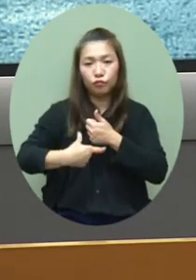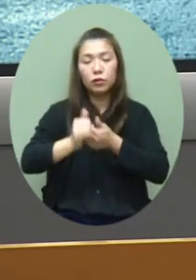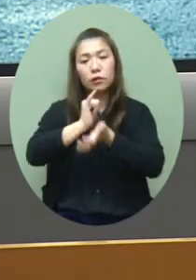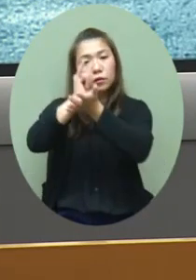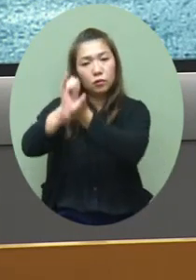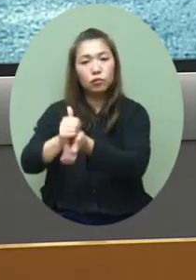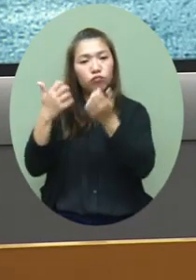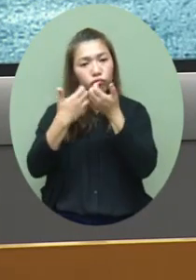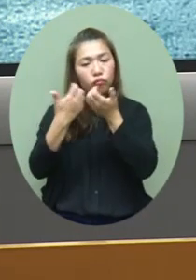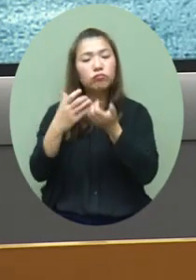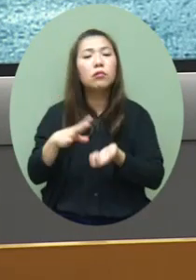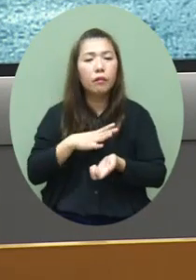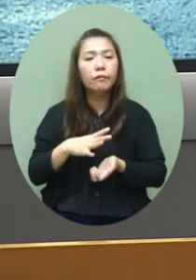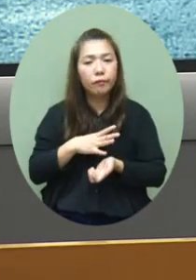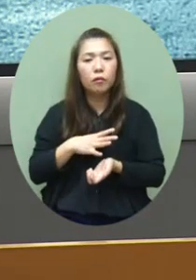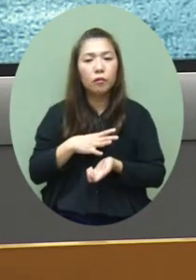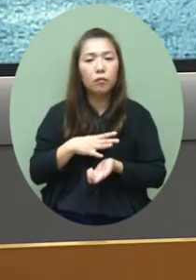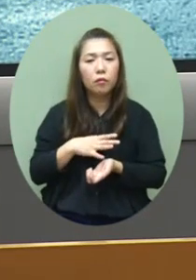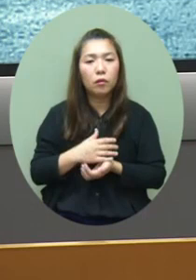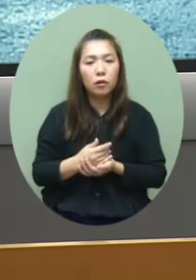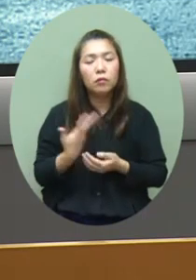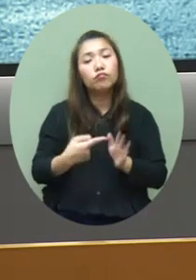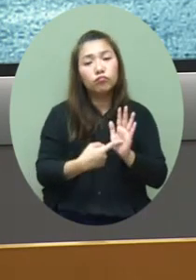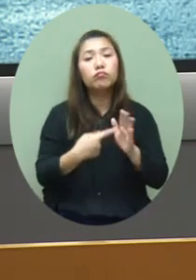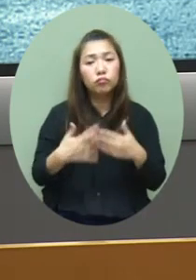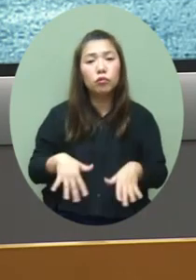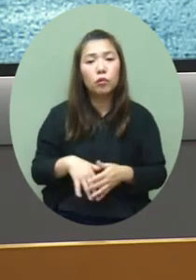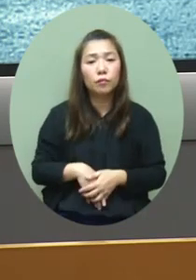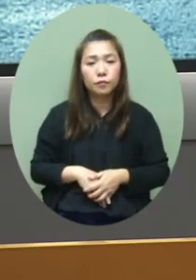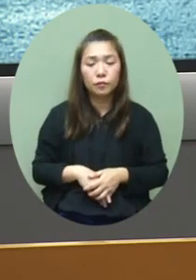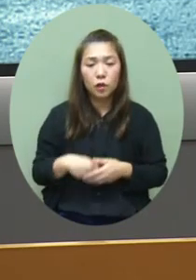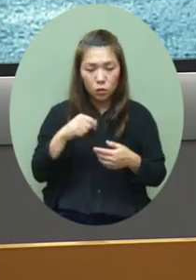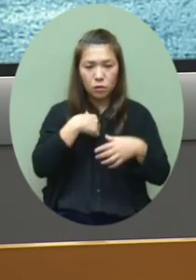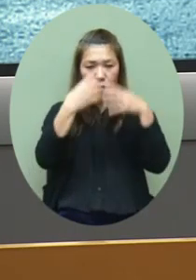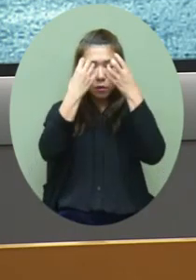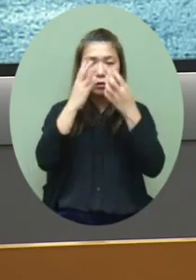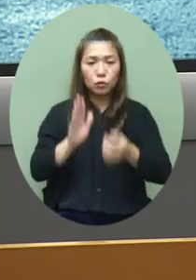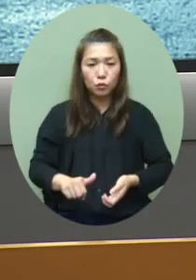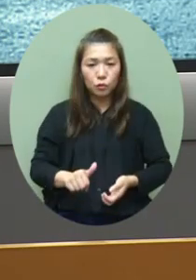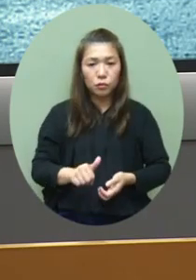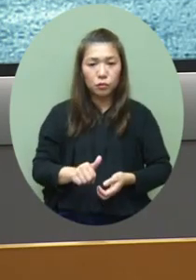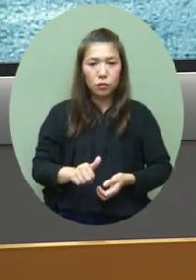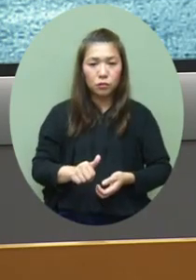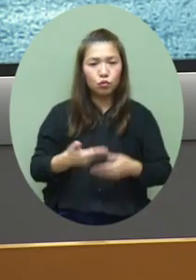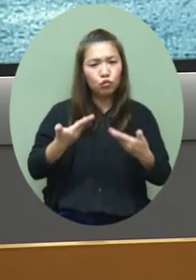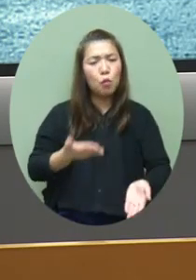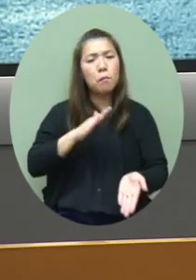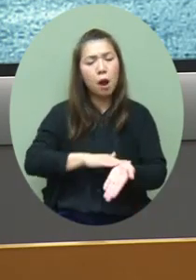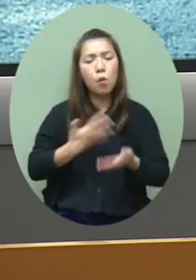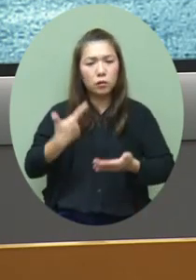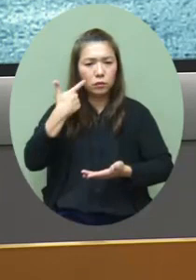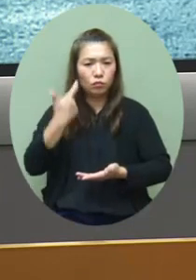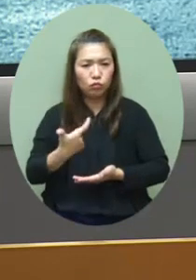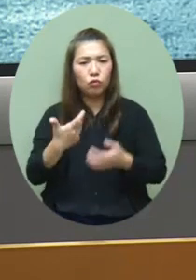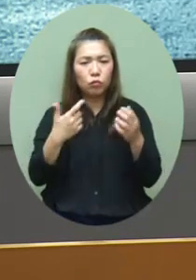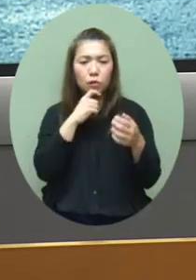and also we will observe the number of the critical and serious cases of course the number of as you mentioned the